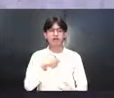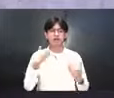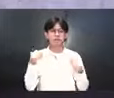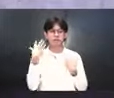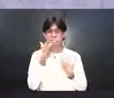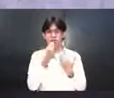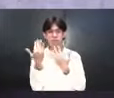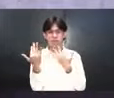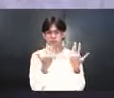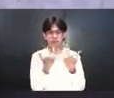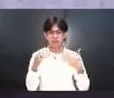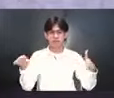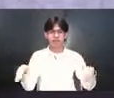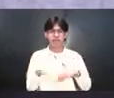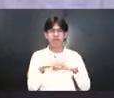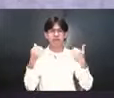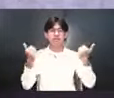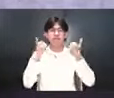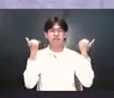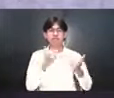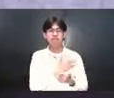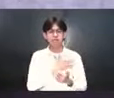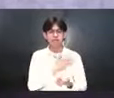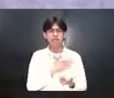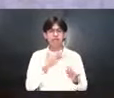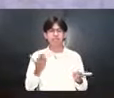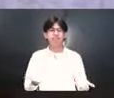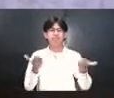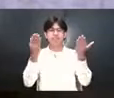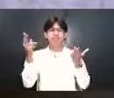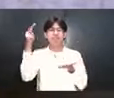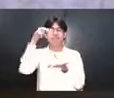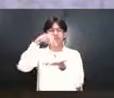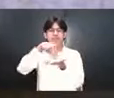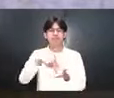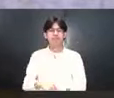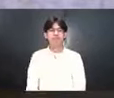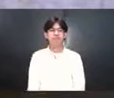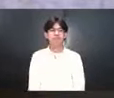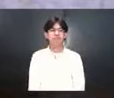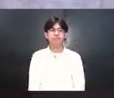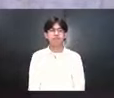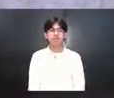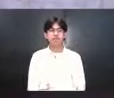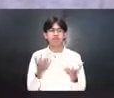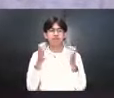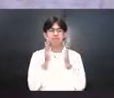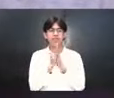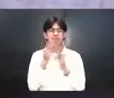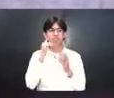wedding anniversary celebrants, may we all please rise because we would also want to pray for you.